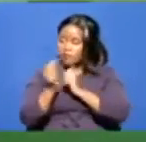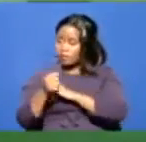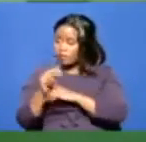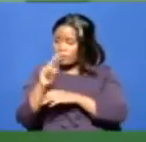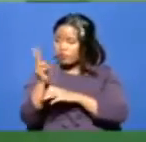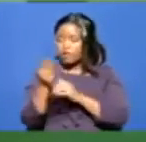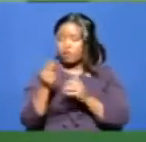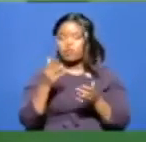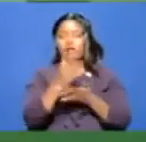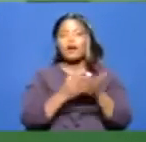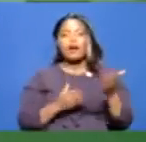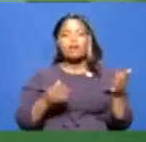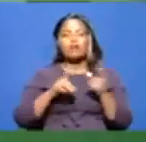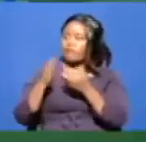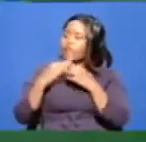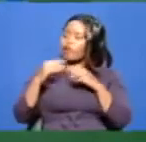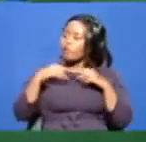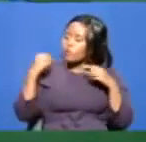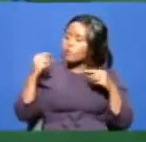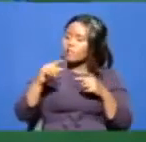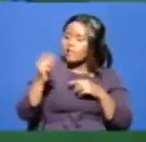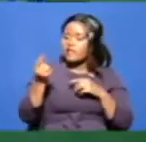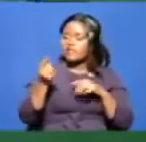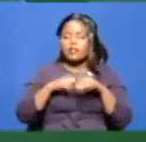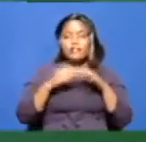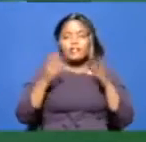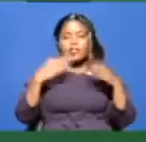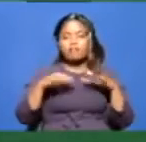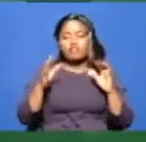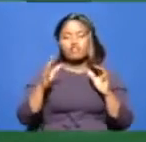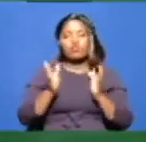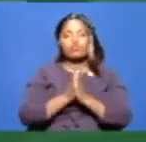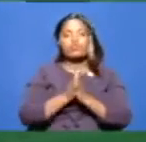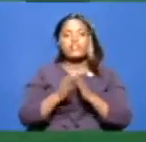efforts eventually paying off after Olivier Dard on 6 points after